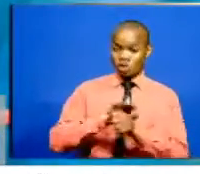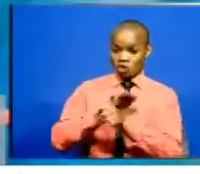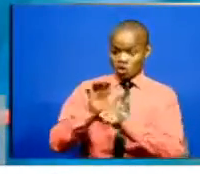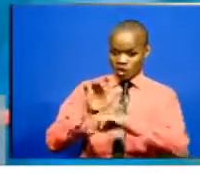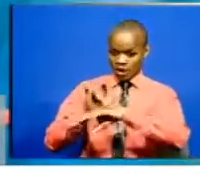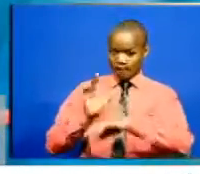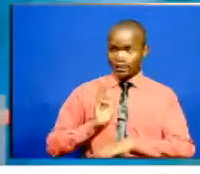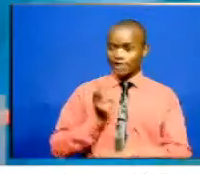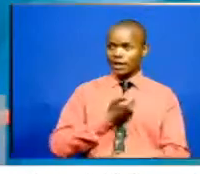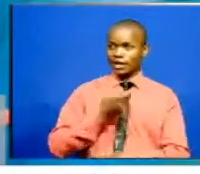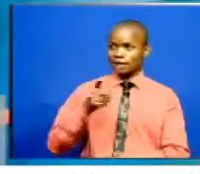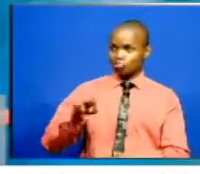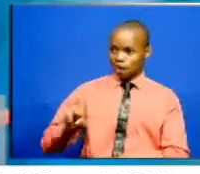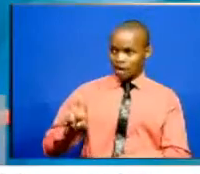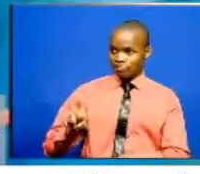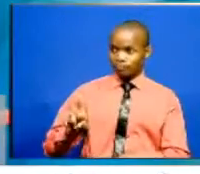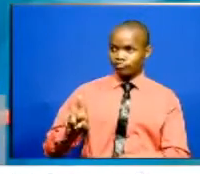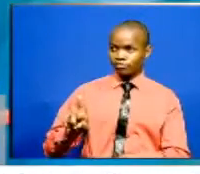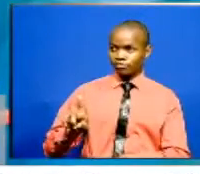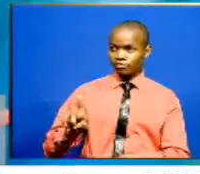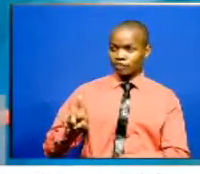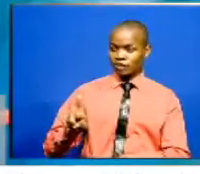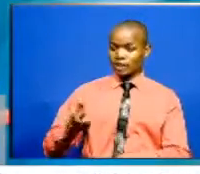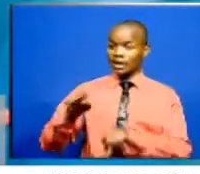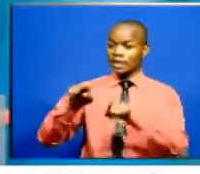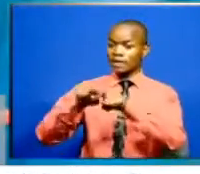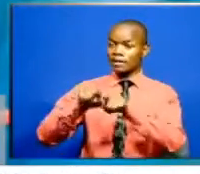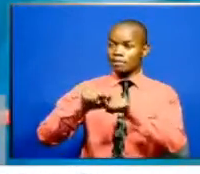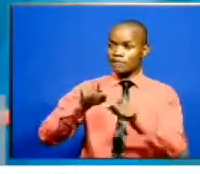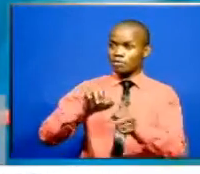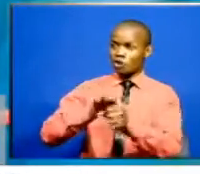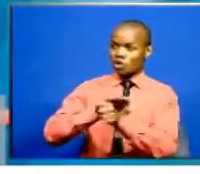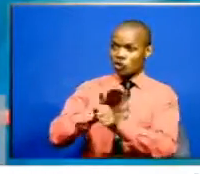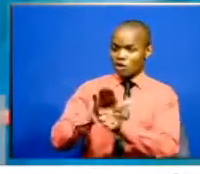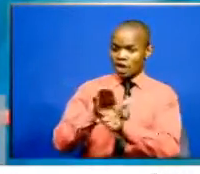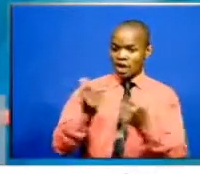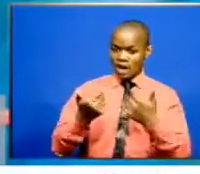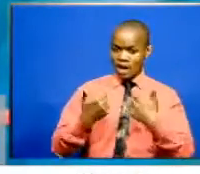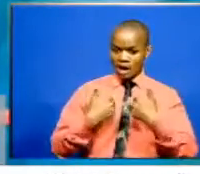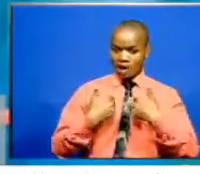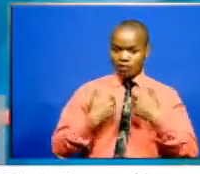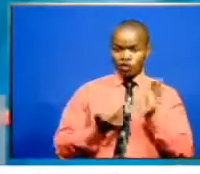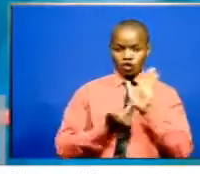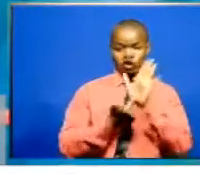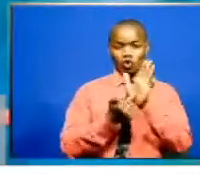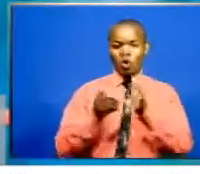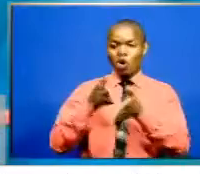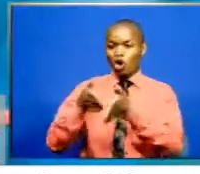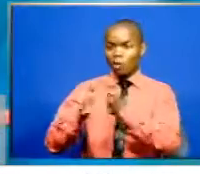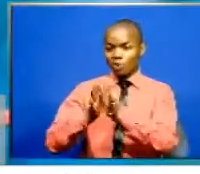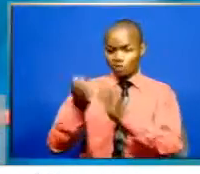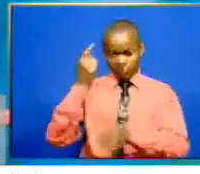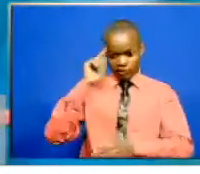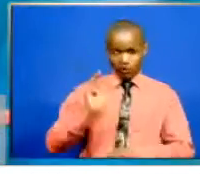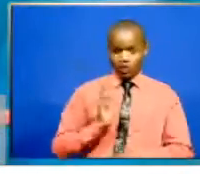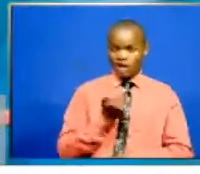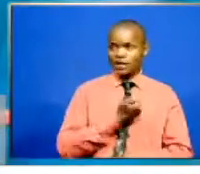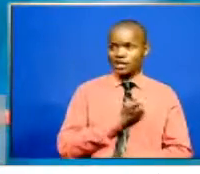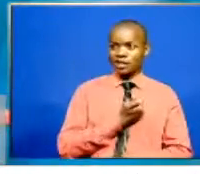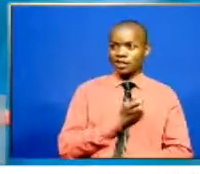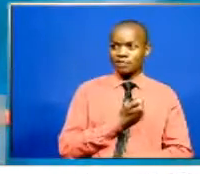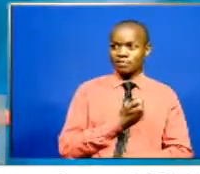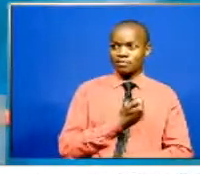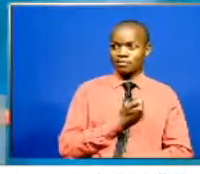yes, but COVID-19 also has offer the opportunity for us to really